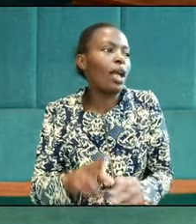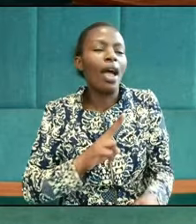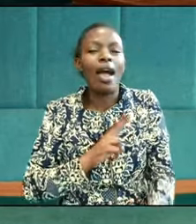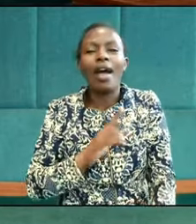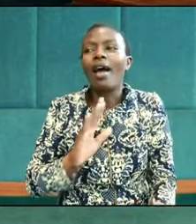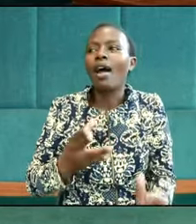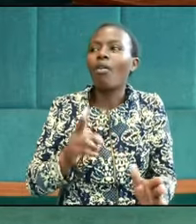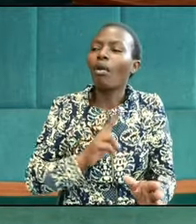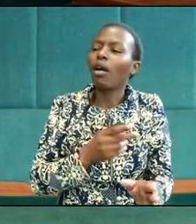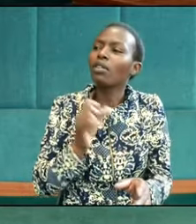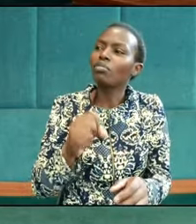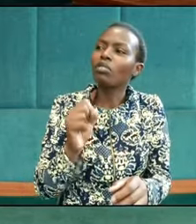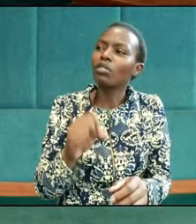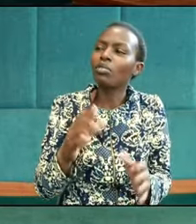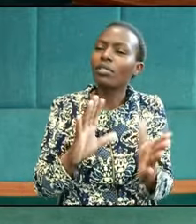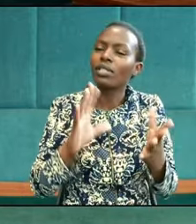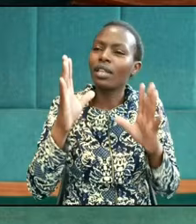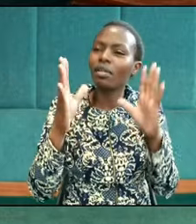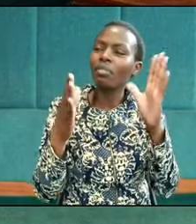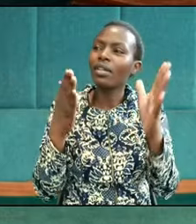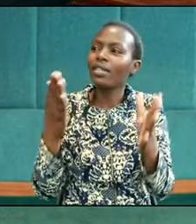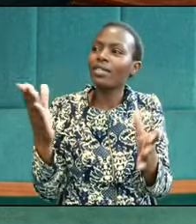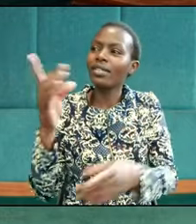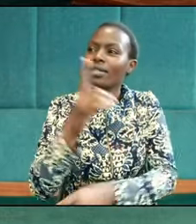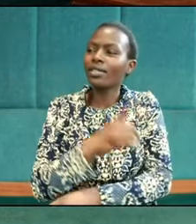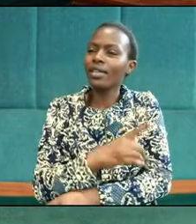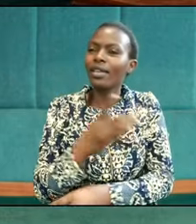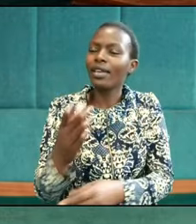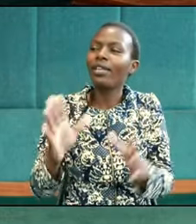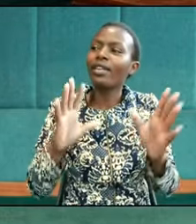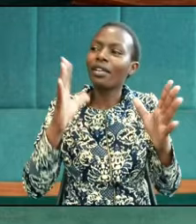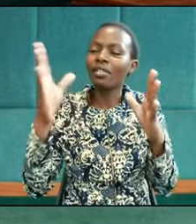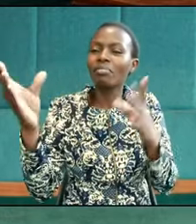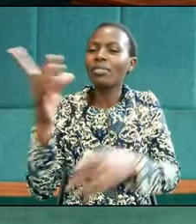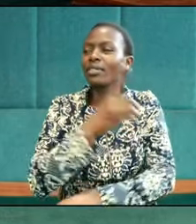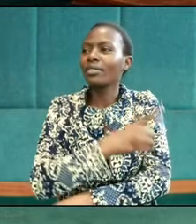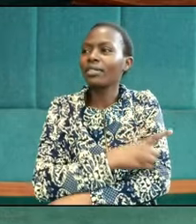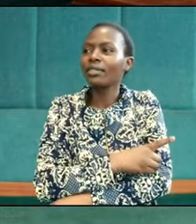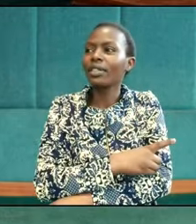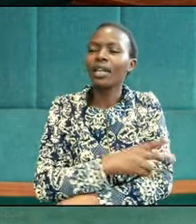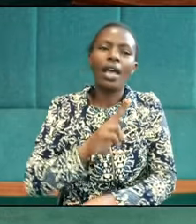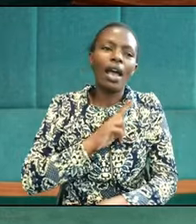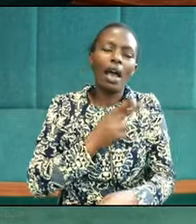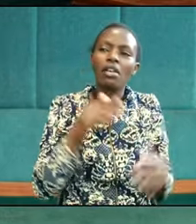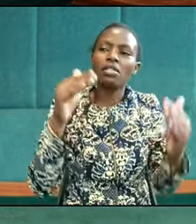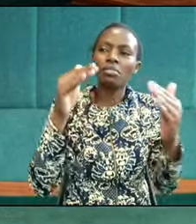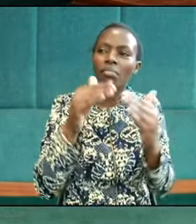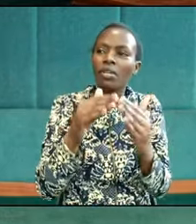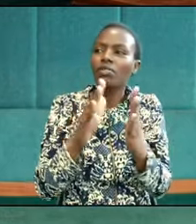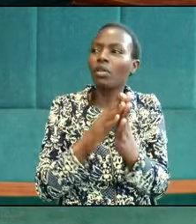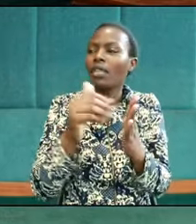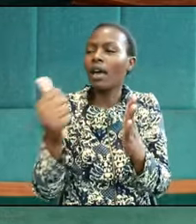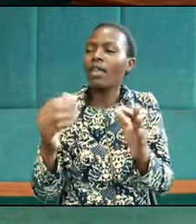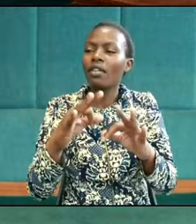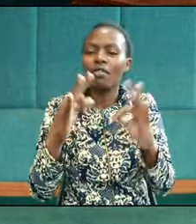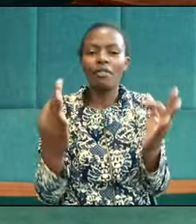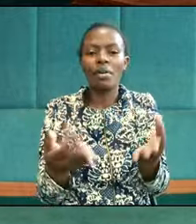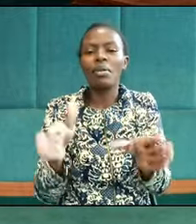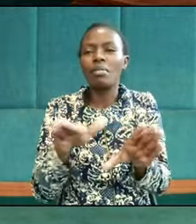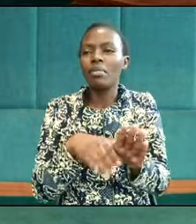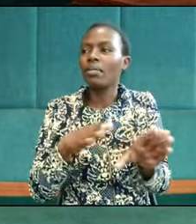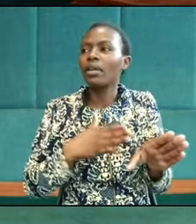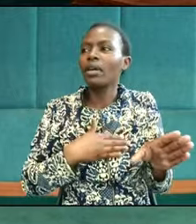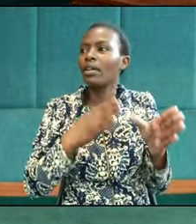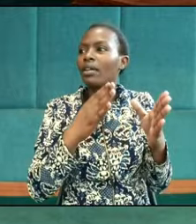Well, sometimes my family and I have a big party and invite other family members and friends. During Bible